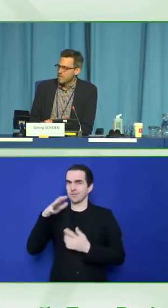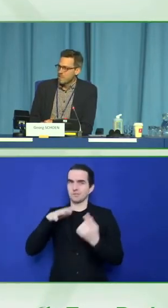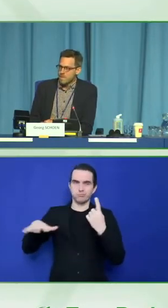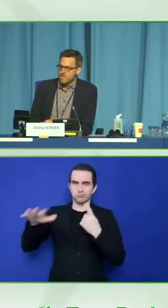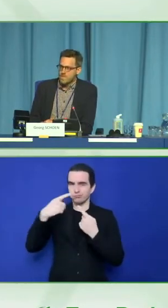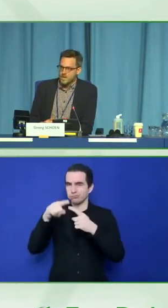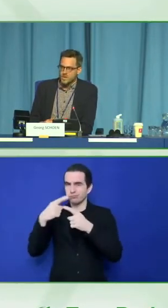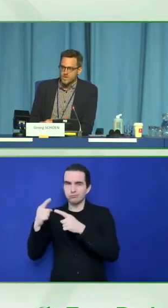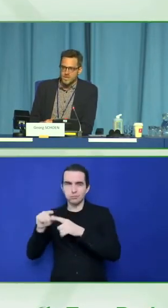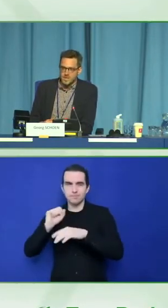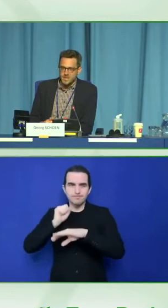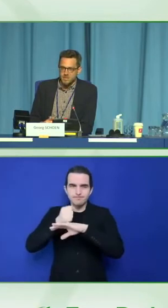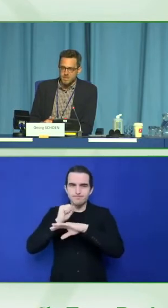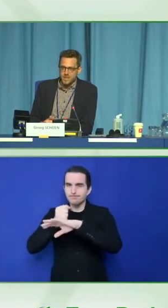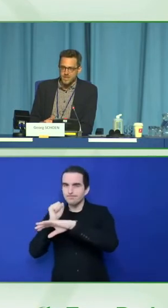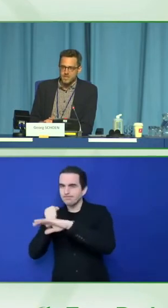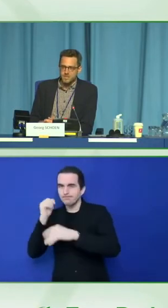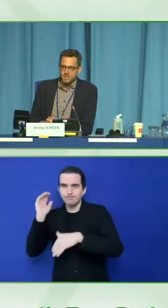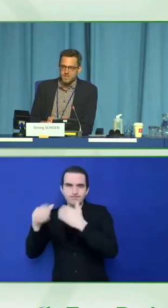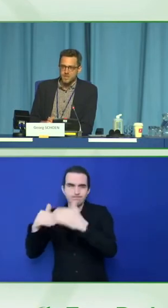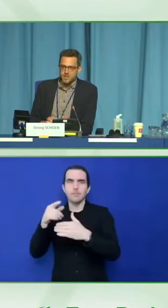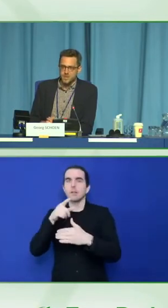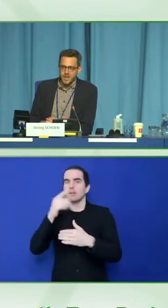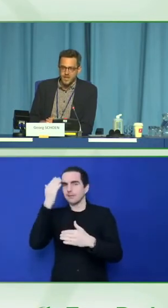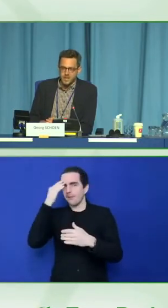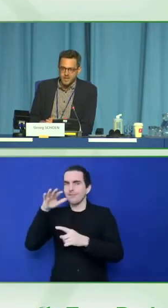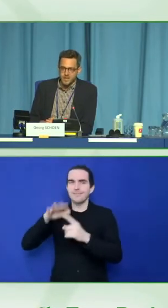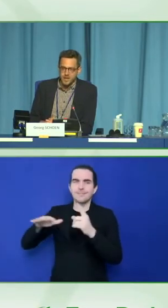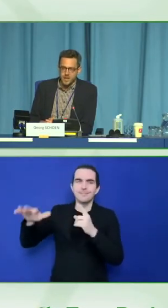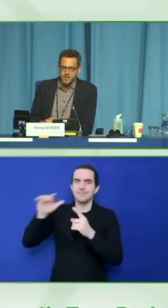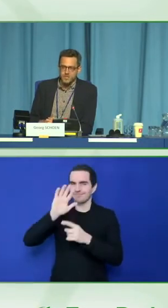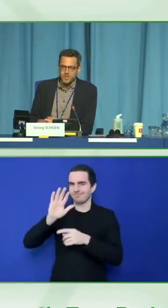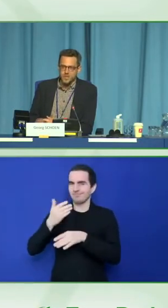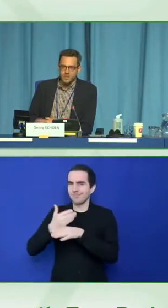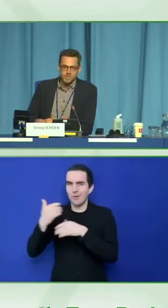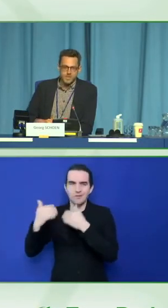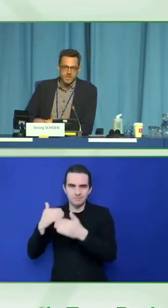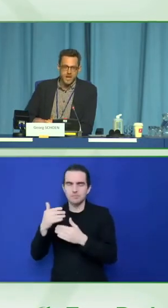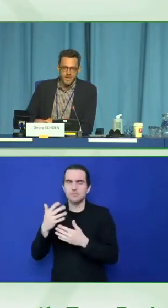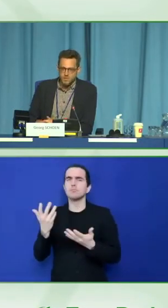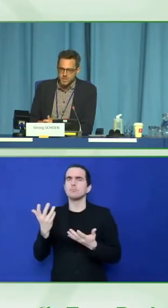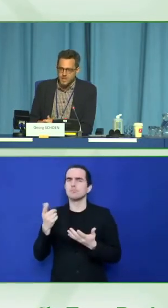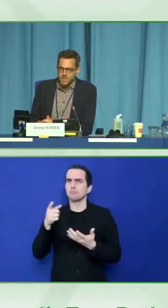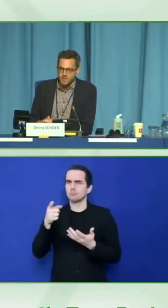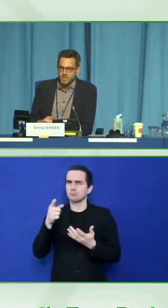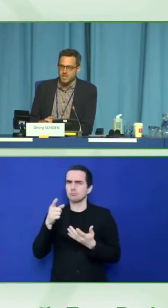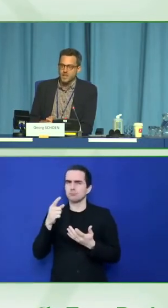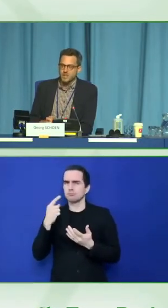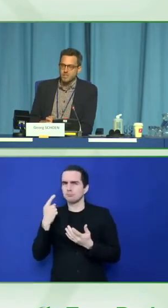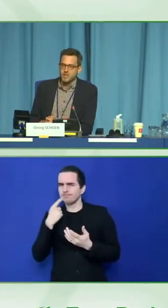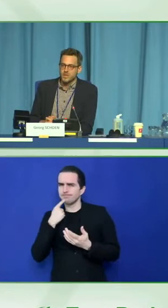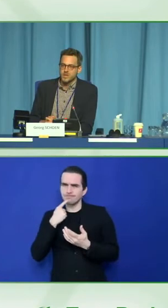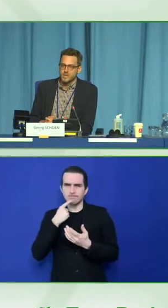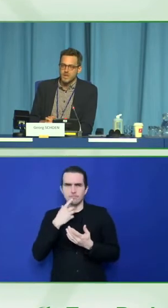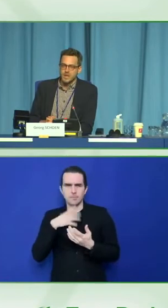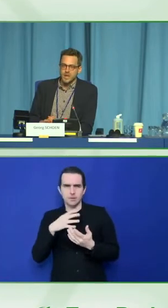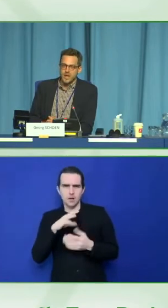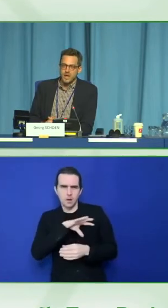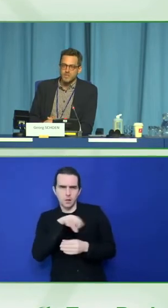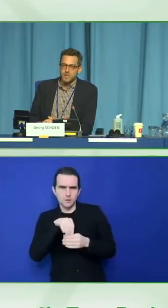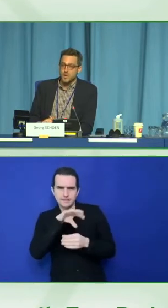perspective, where do you see the biggest potential for startups and impact